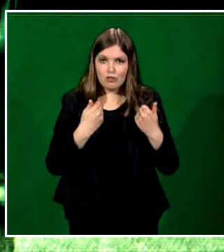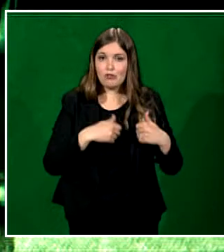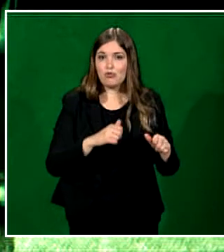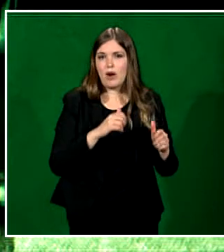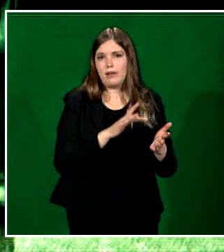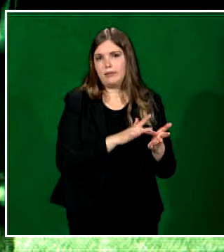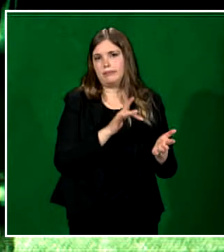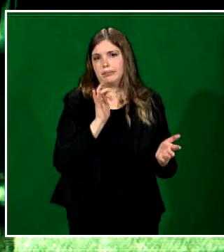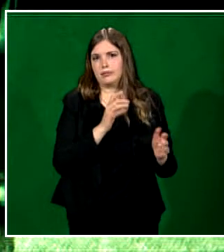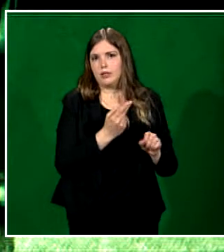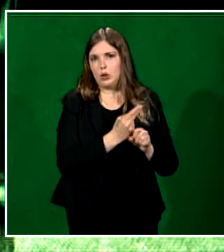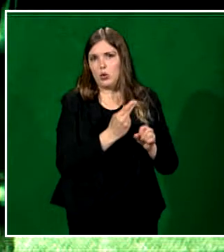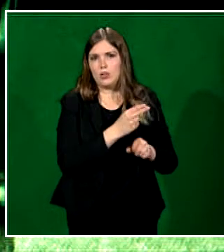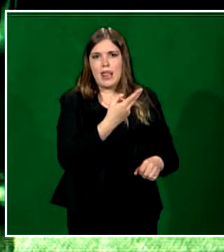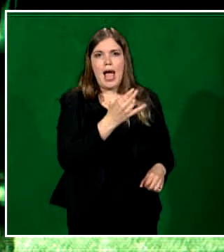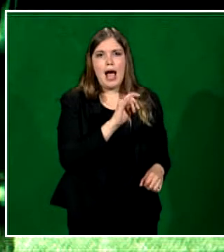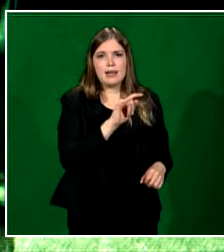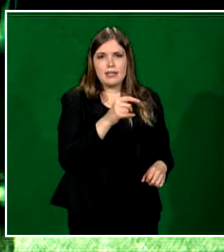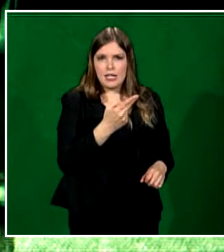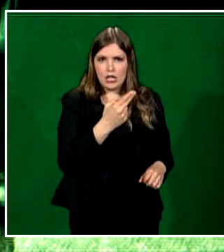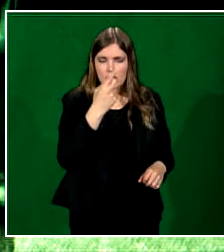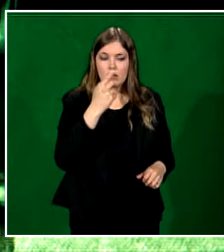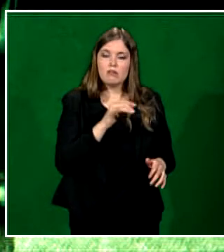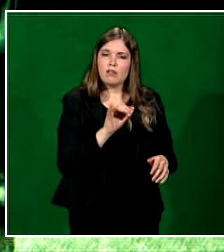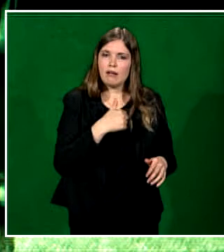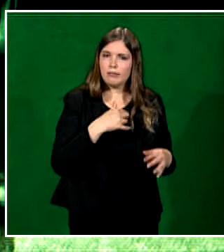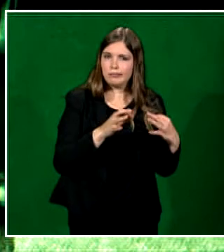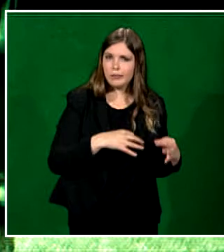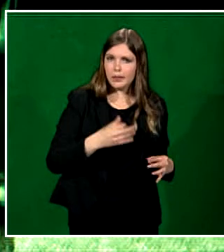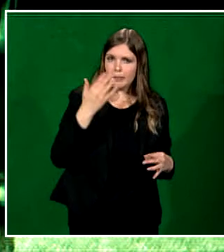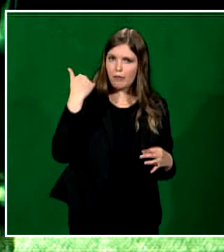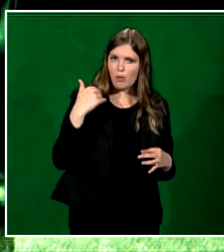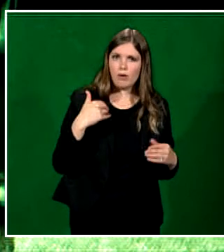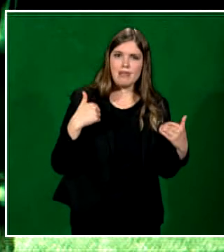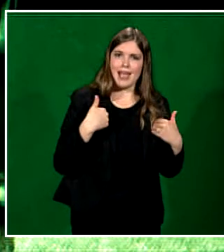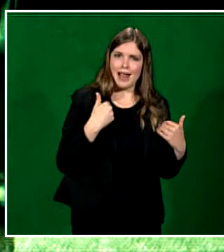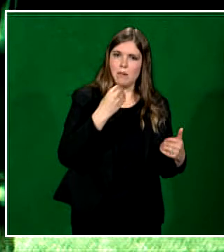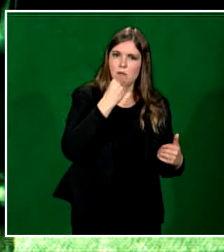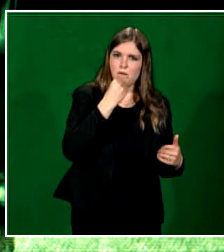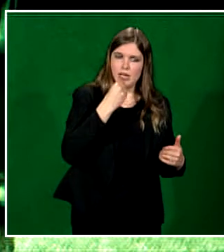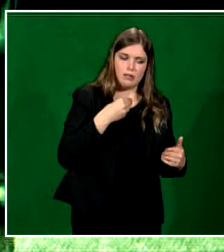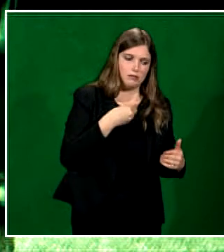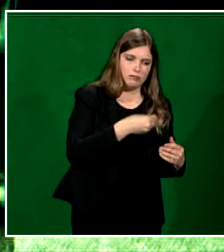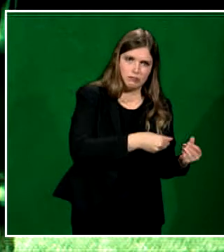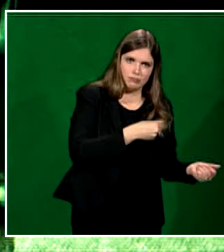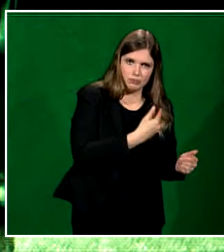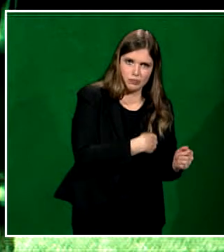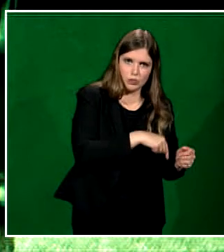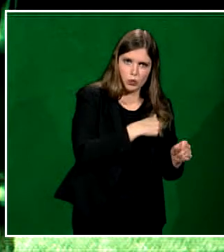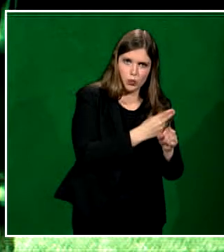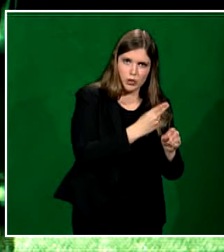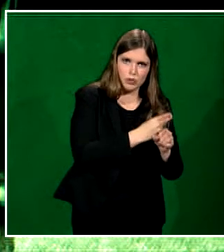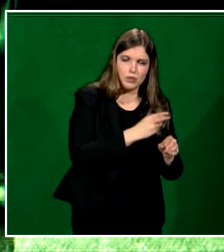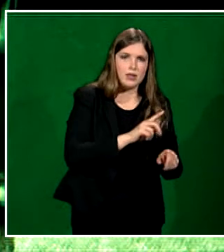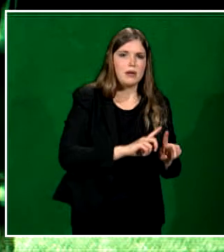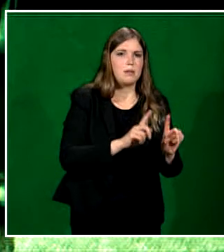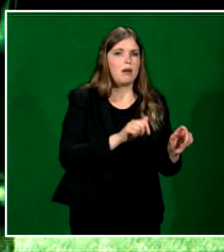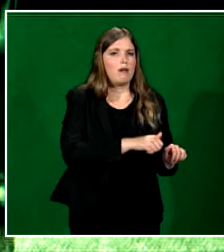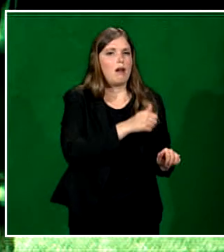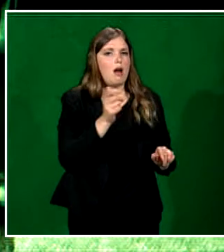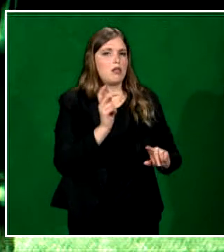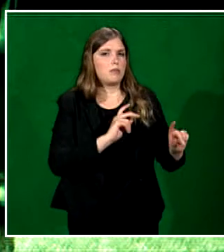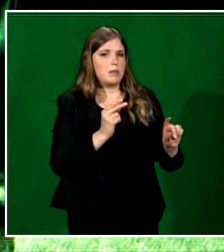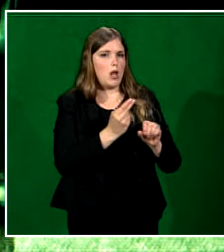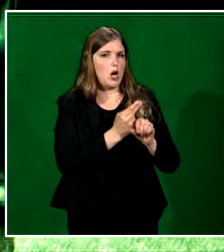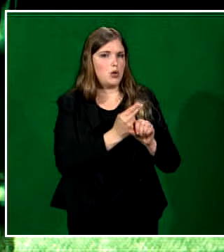fertilizer production and animal feed. We've identified a small startup in Kenya. It's harvesting hyacinth on the Kenyan side of Lake Victoria